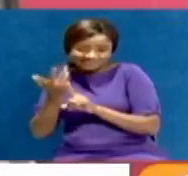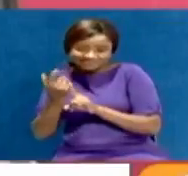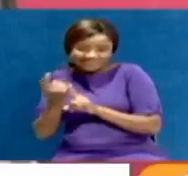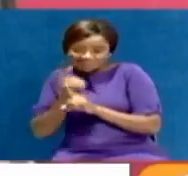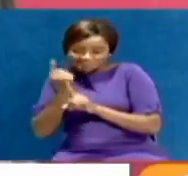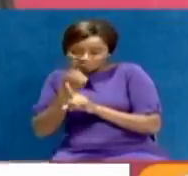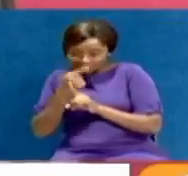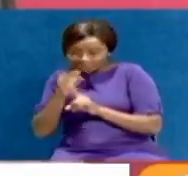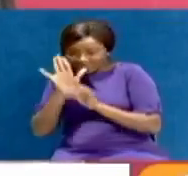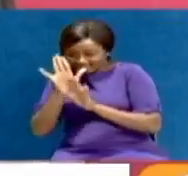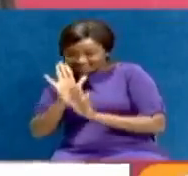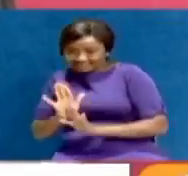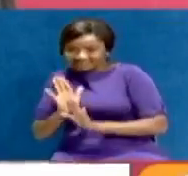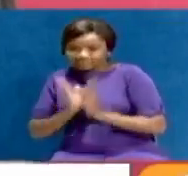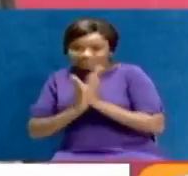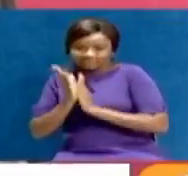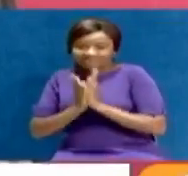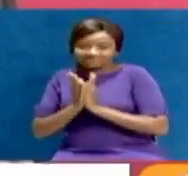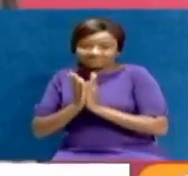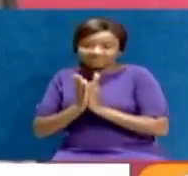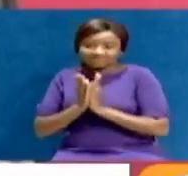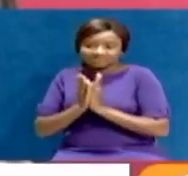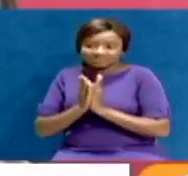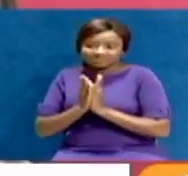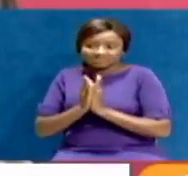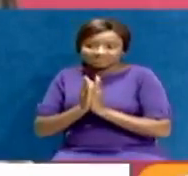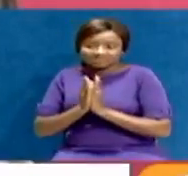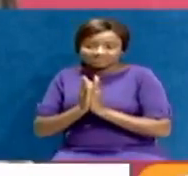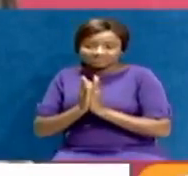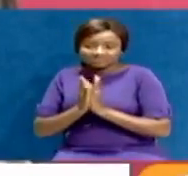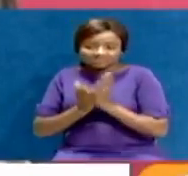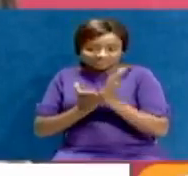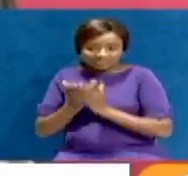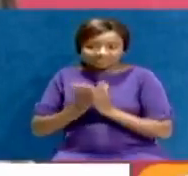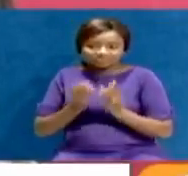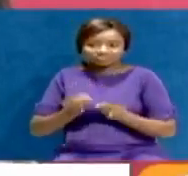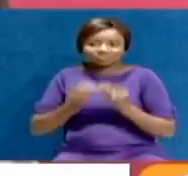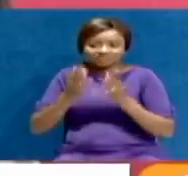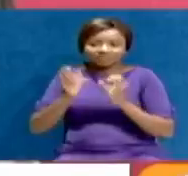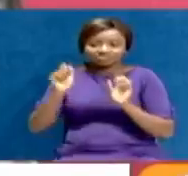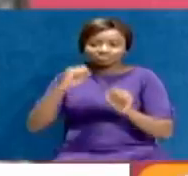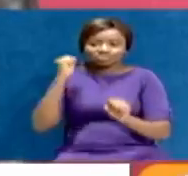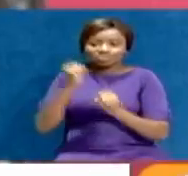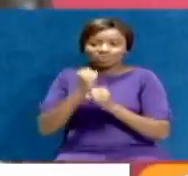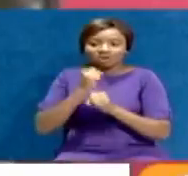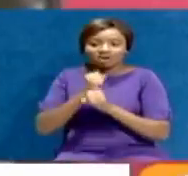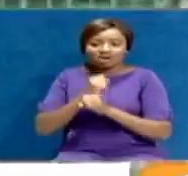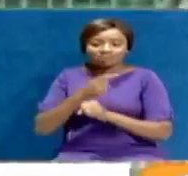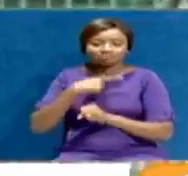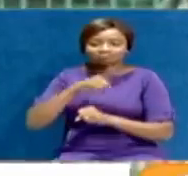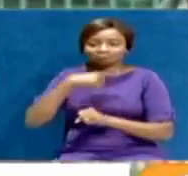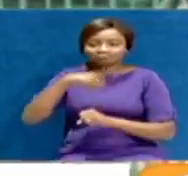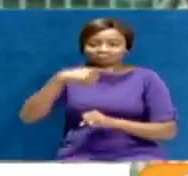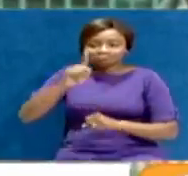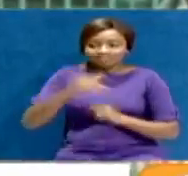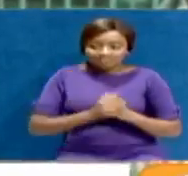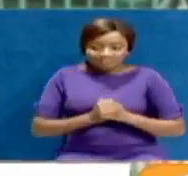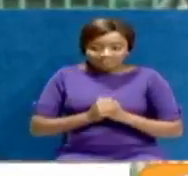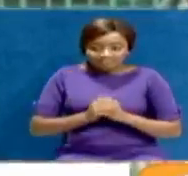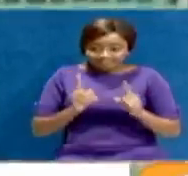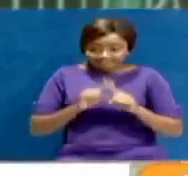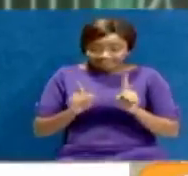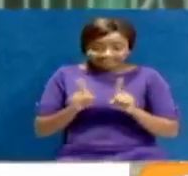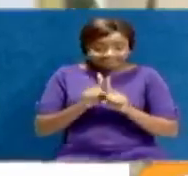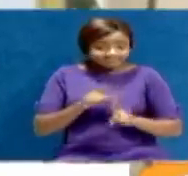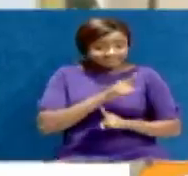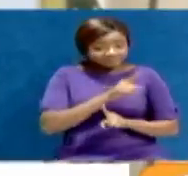only those essential service provider departments can work fully the way it used to work. However, the departments